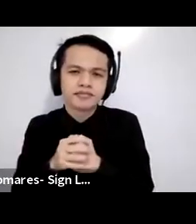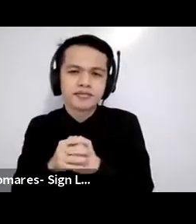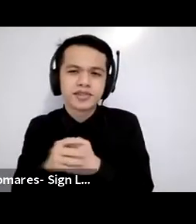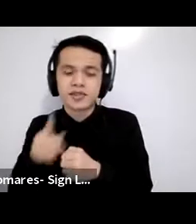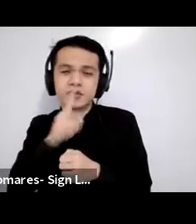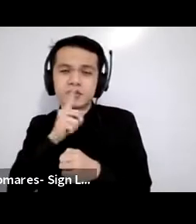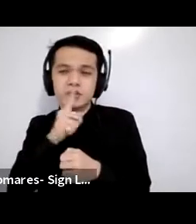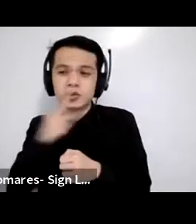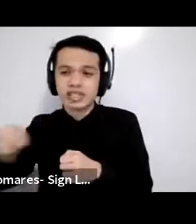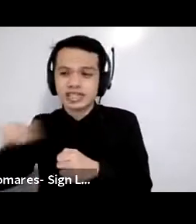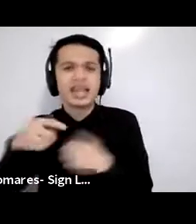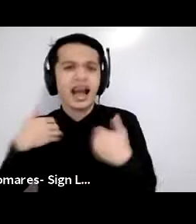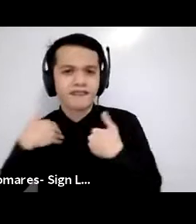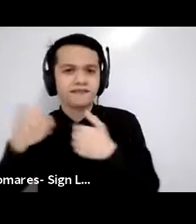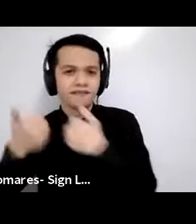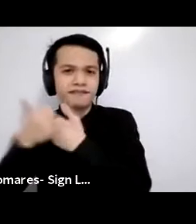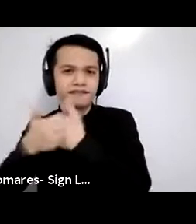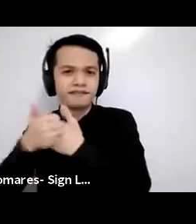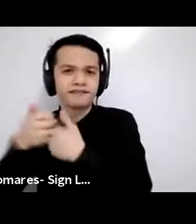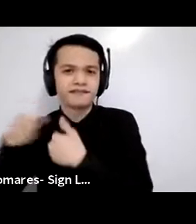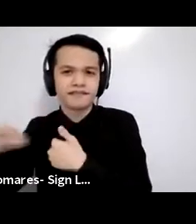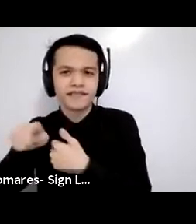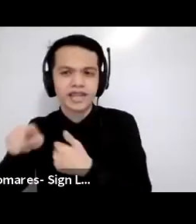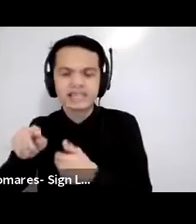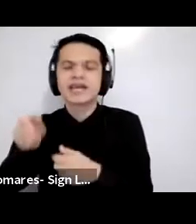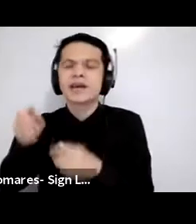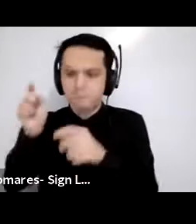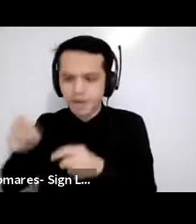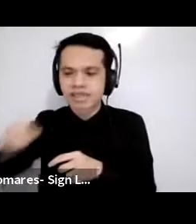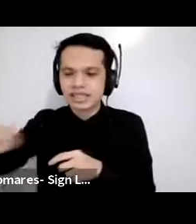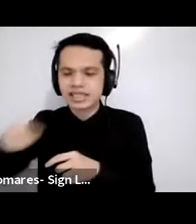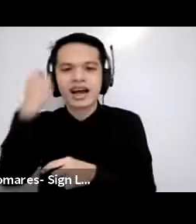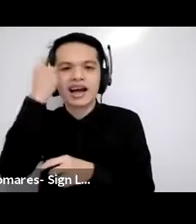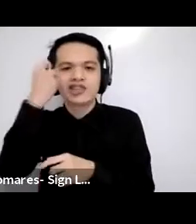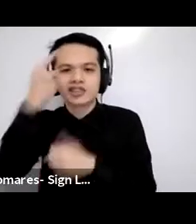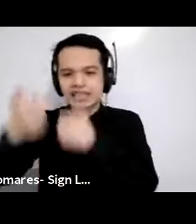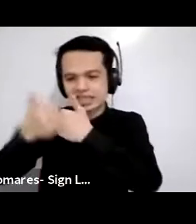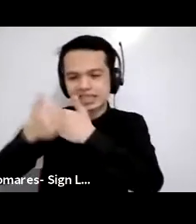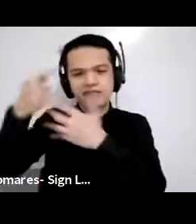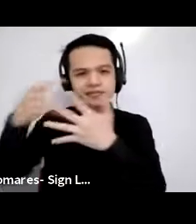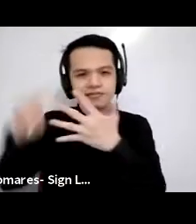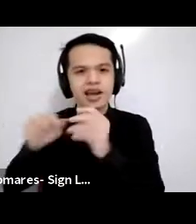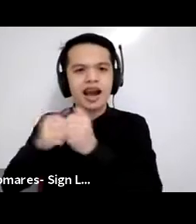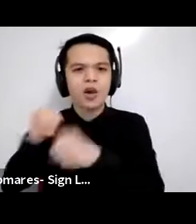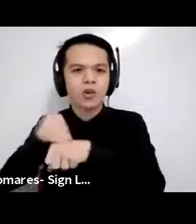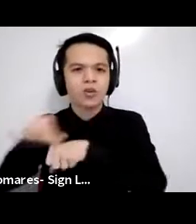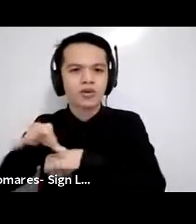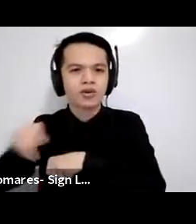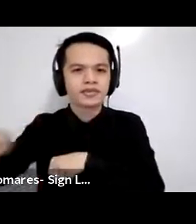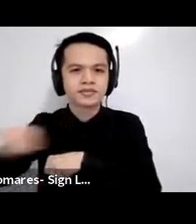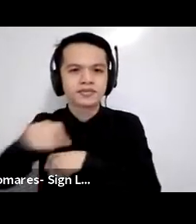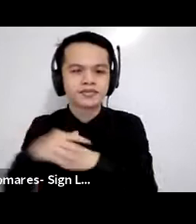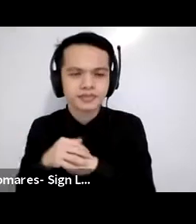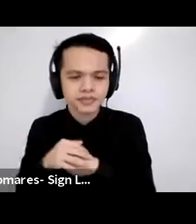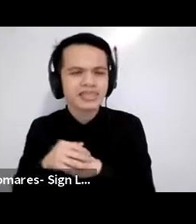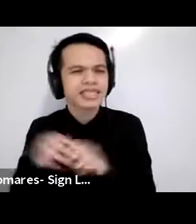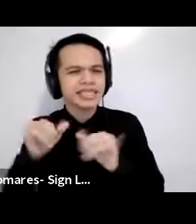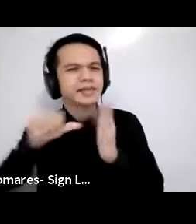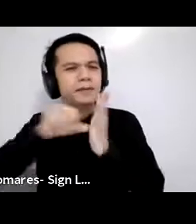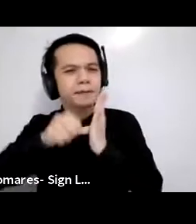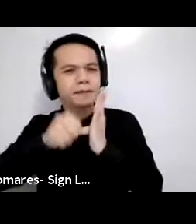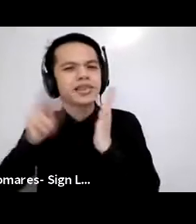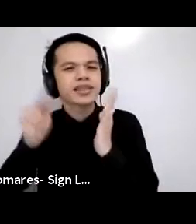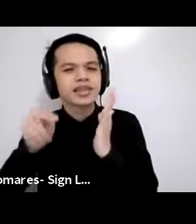vulnerabilities, overlapping risks. And so it would be really great to understand, you know, how these are all affecting us. But this also re-emphasized the